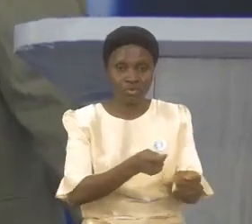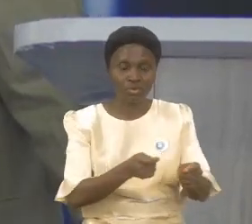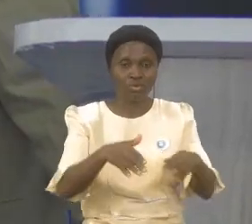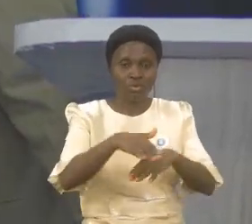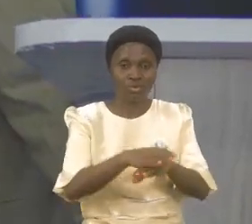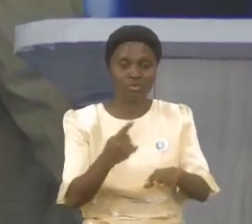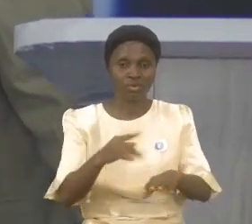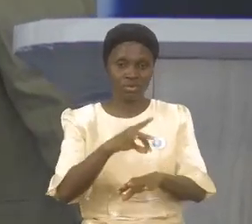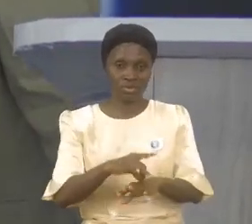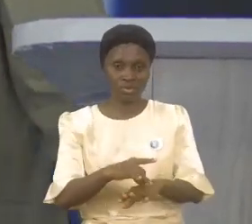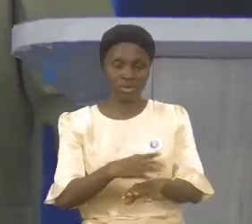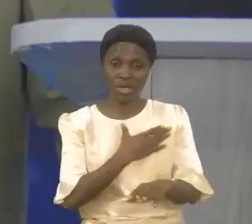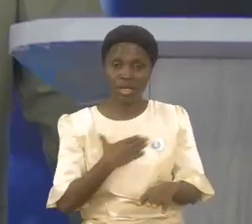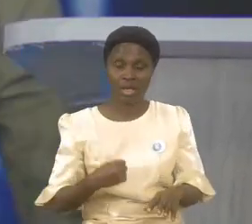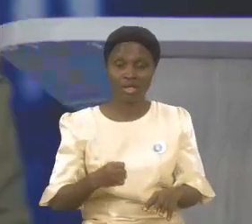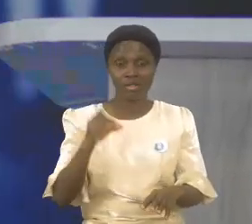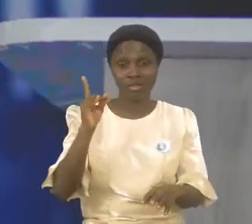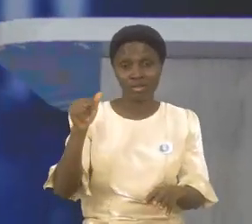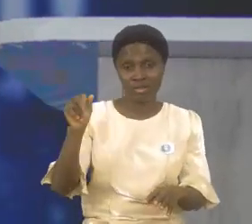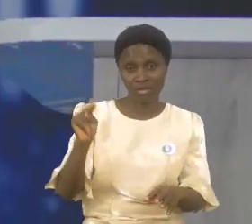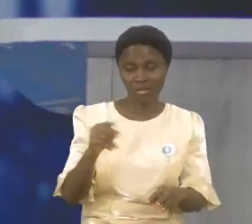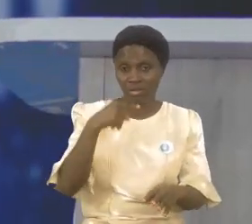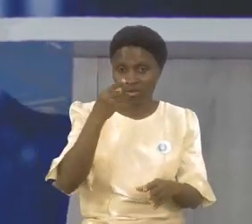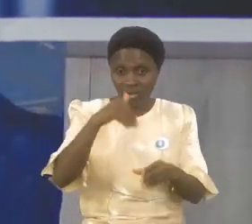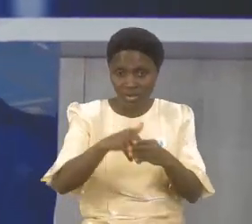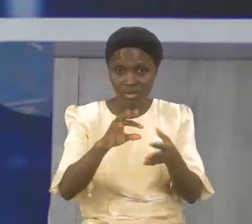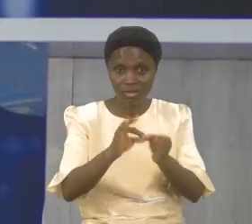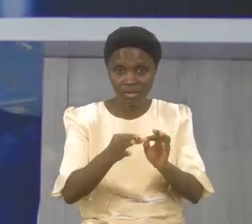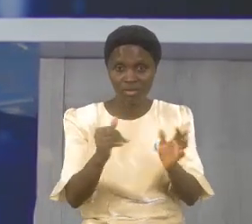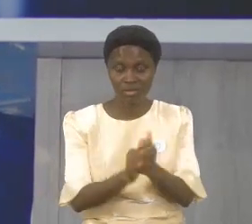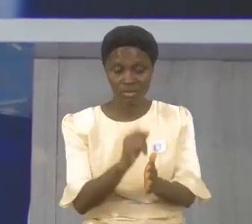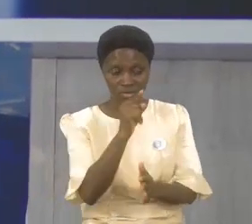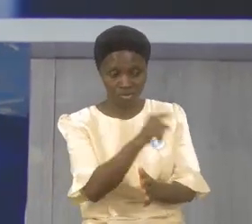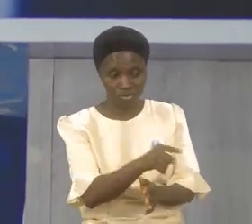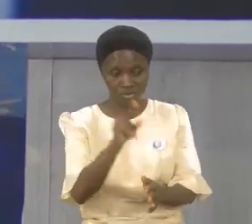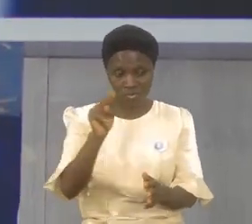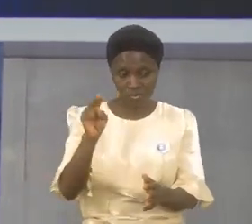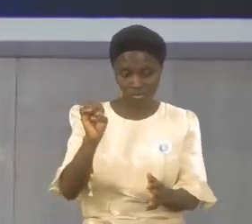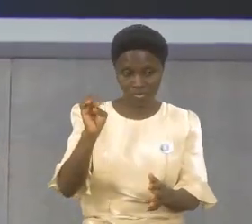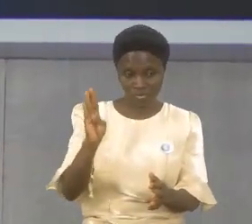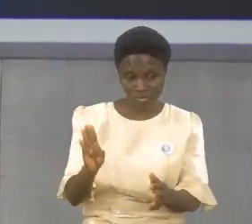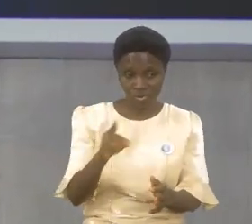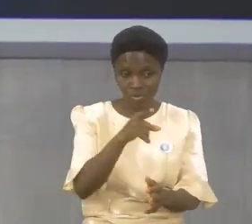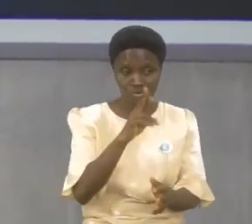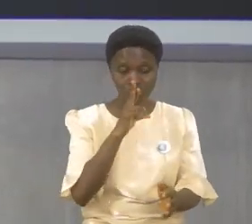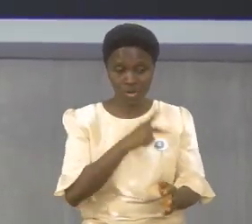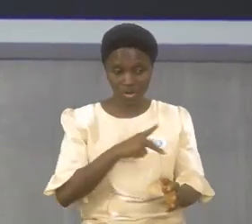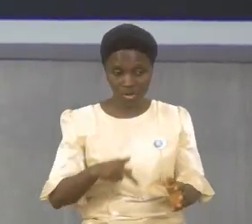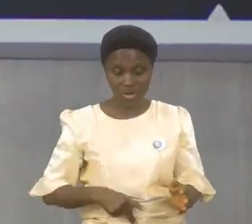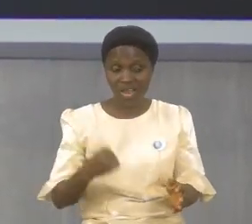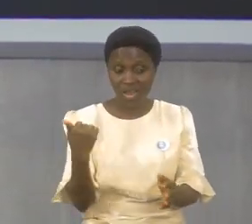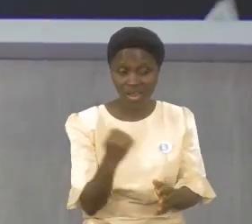Daniel said in his interpretation, you, Nebuchadnezzar, you are the king. Anyone you